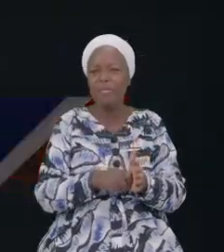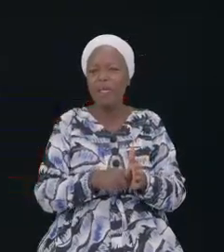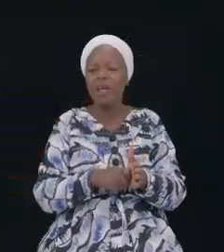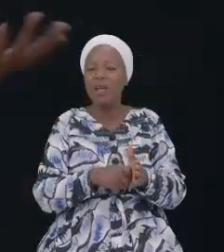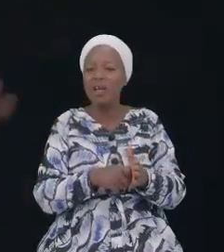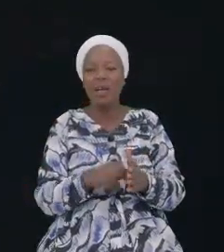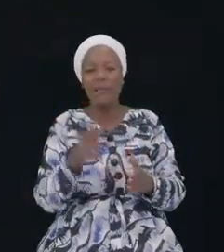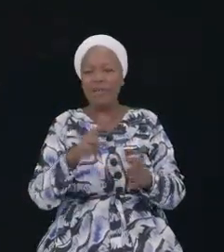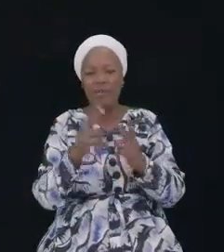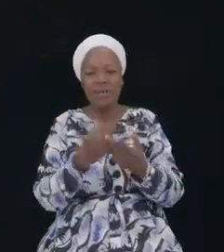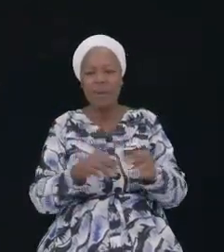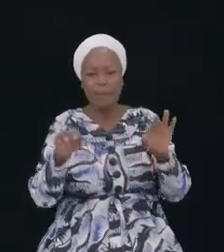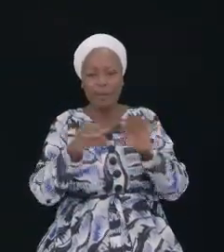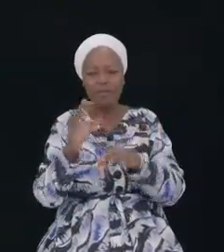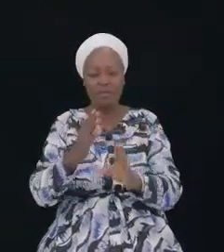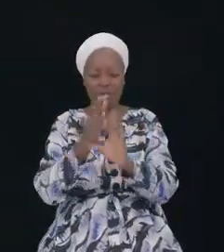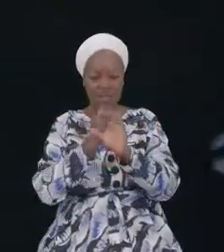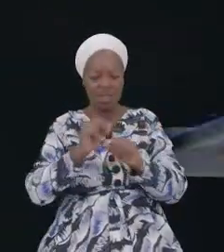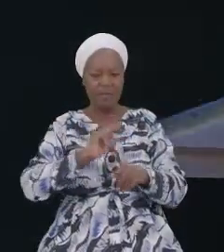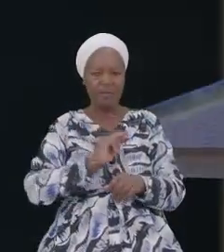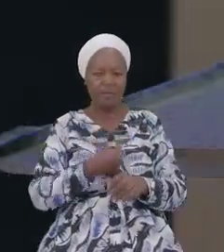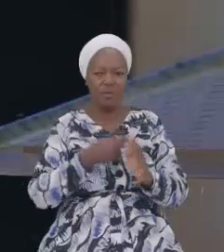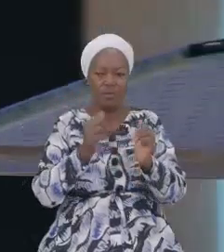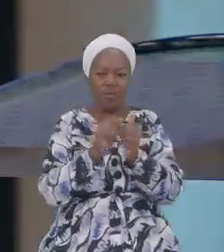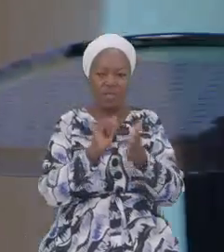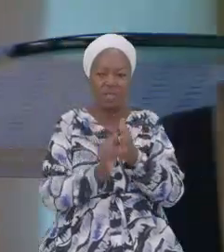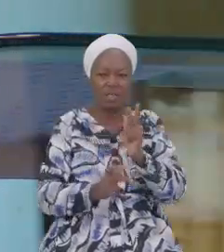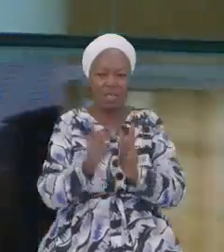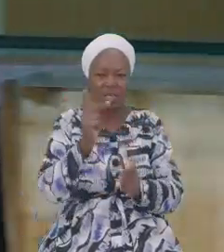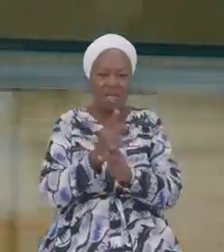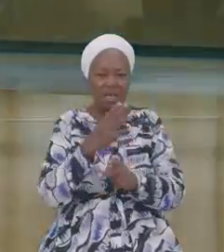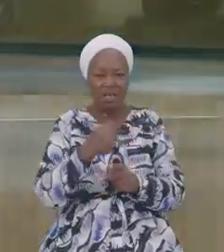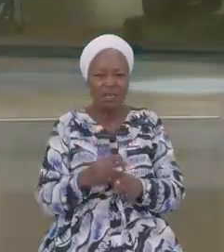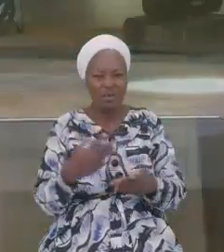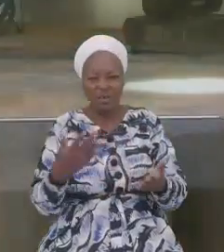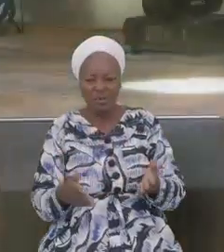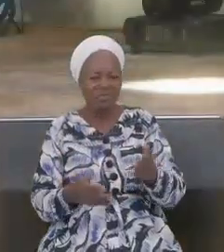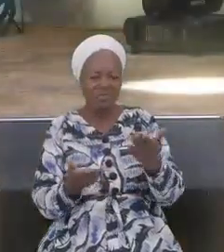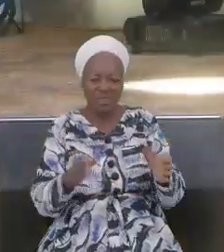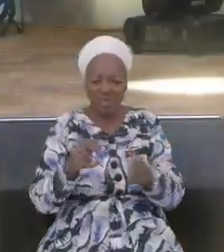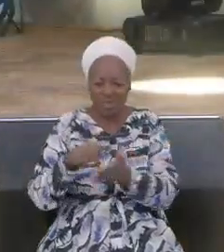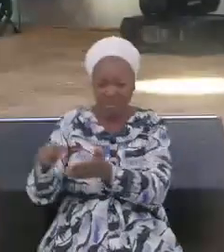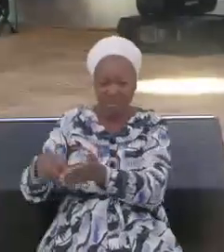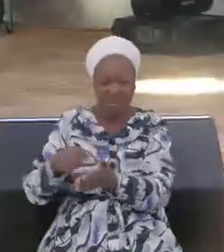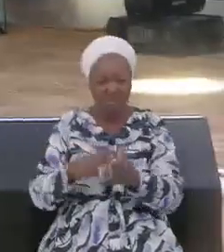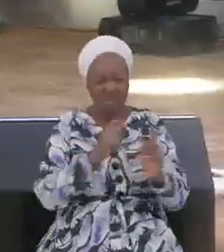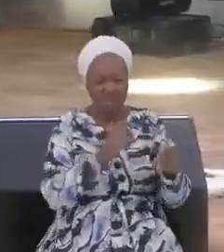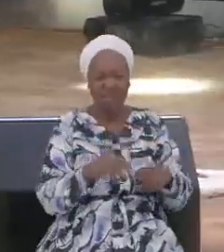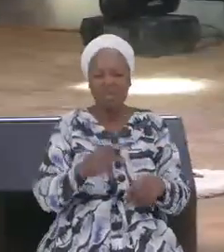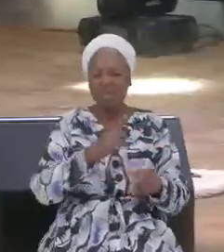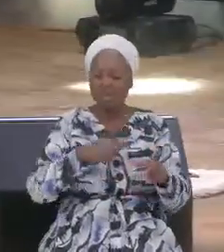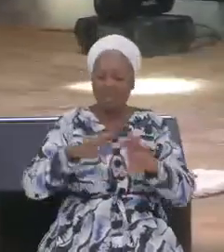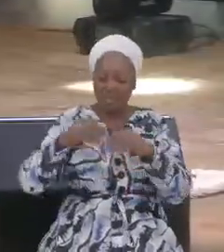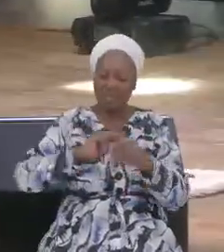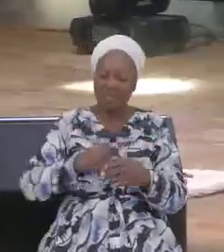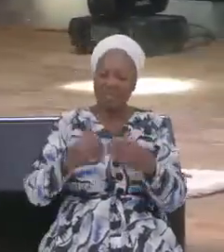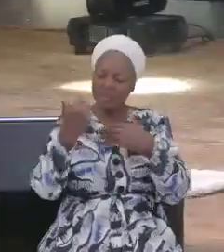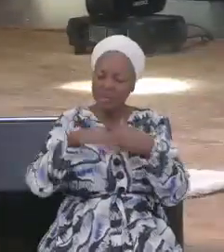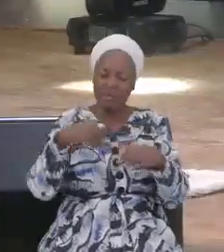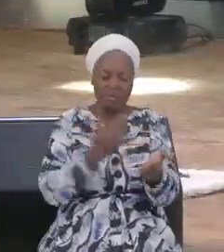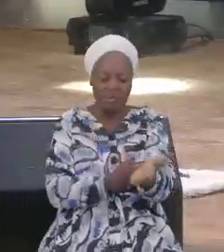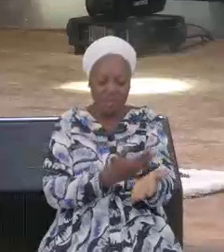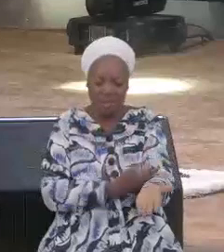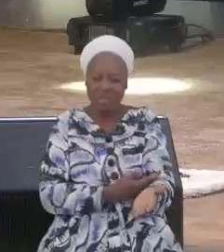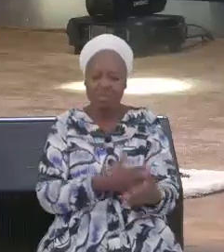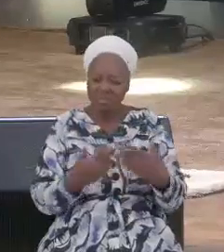They deceive us with that kind of singing, praise the key. Jesus prayed in the morning, prayed at night,